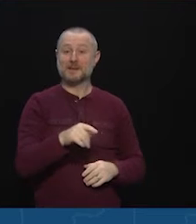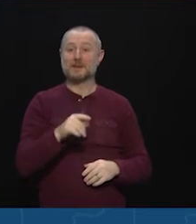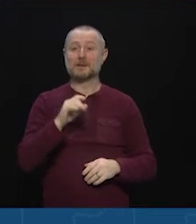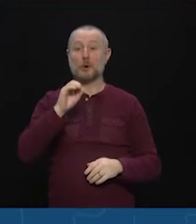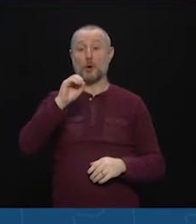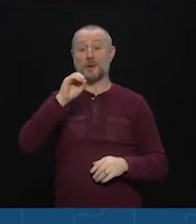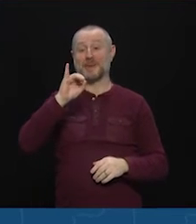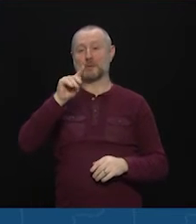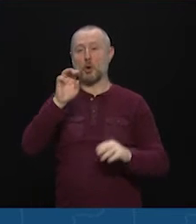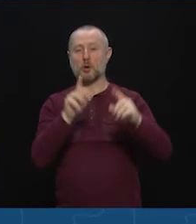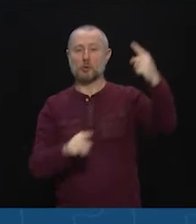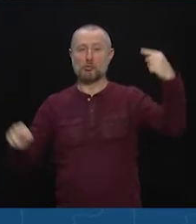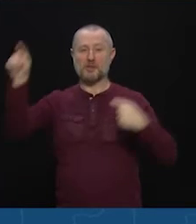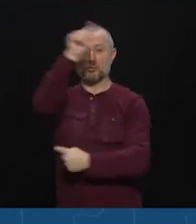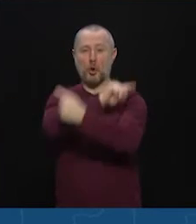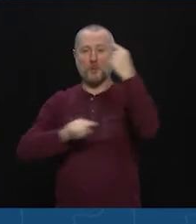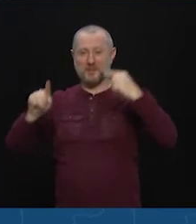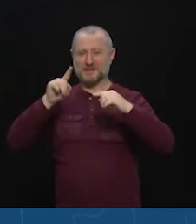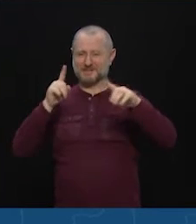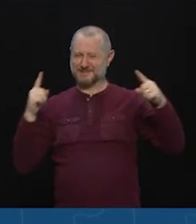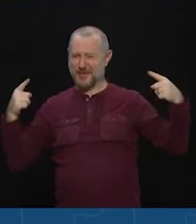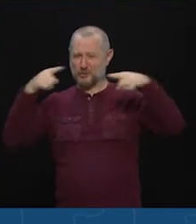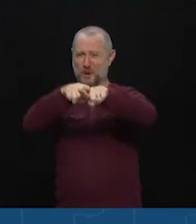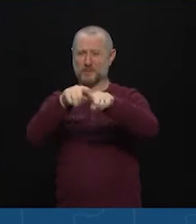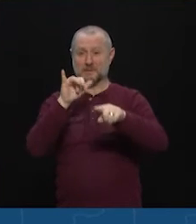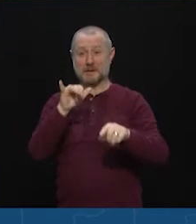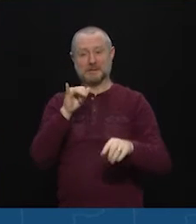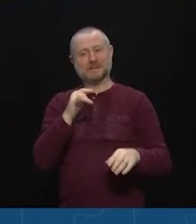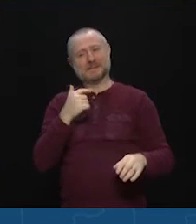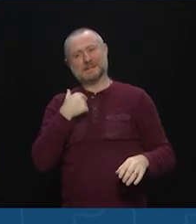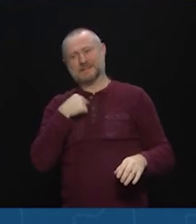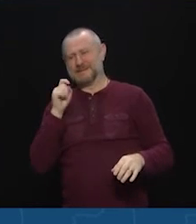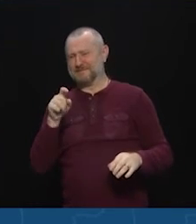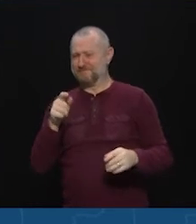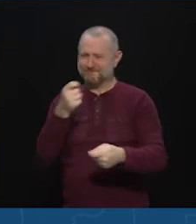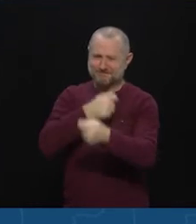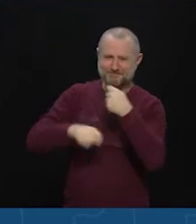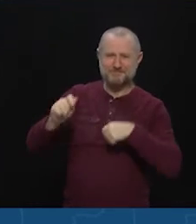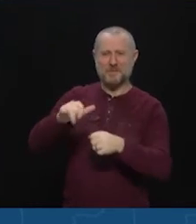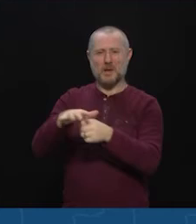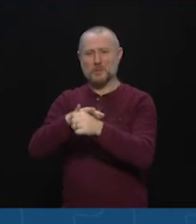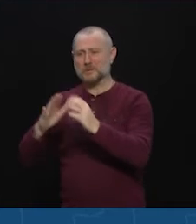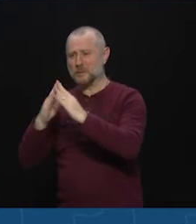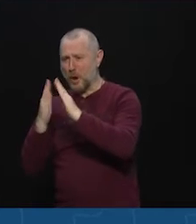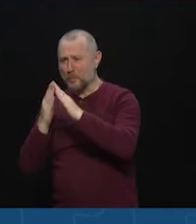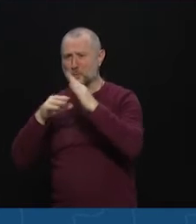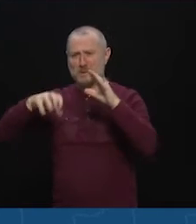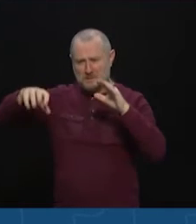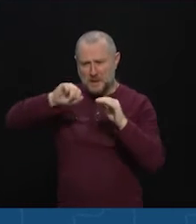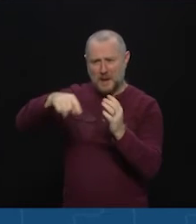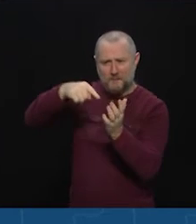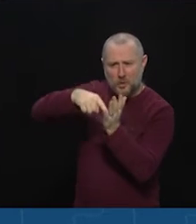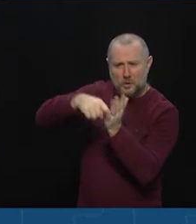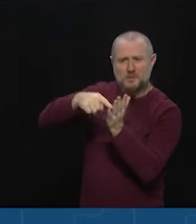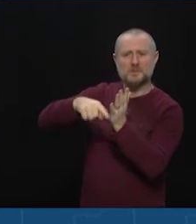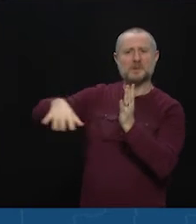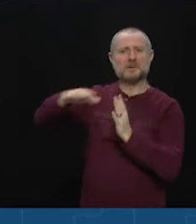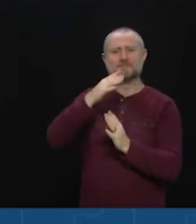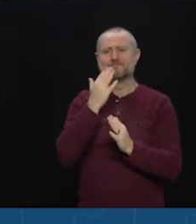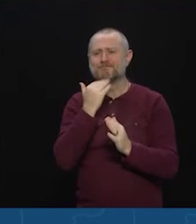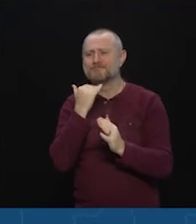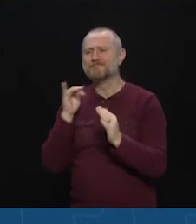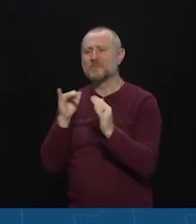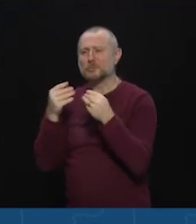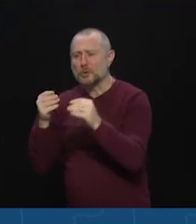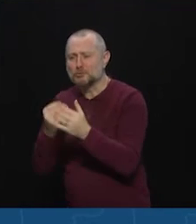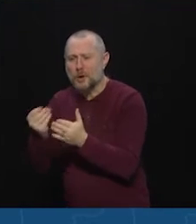land there. And now there's beautiful neighborhoods, affordable housing, small shops and restaurants. So that's what the